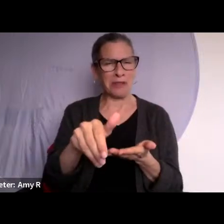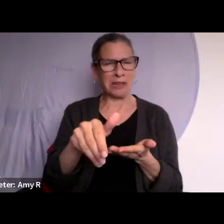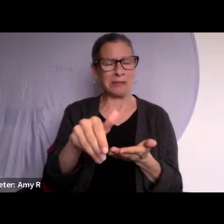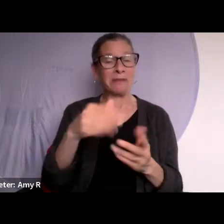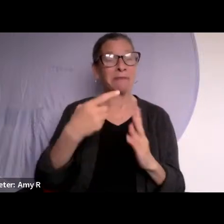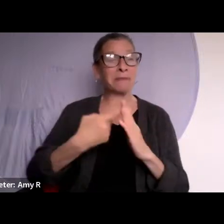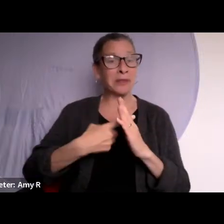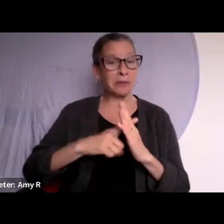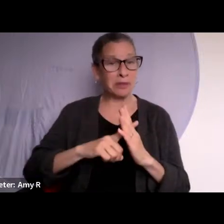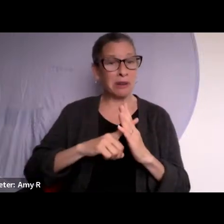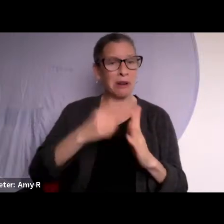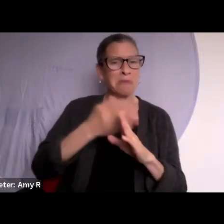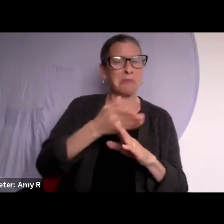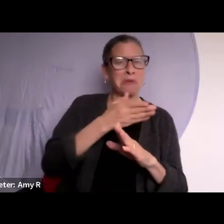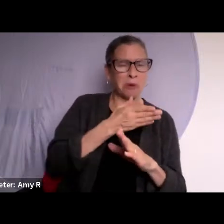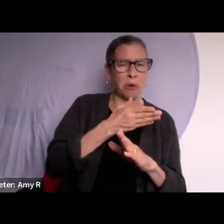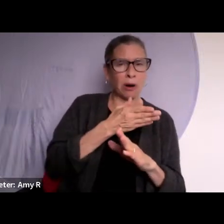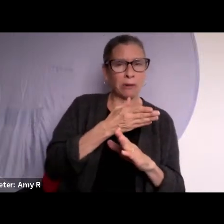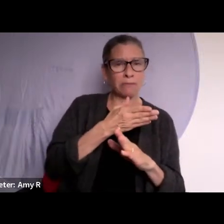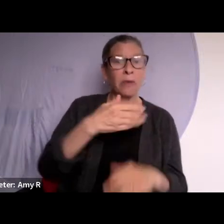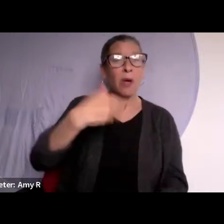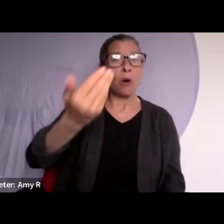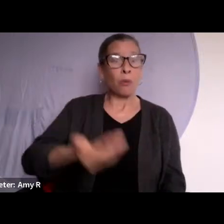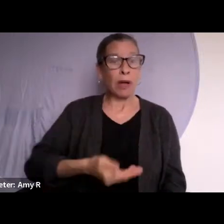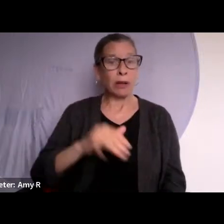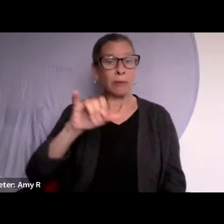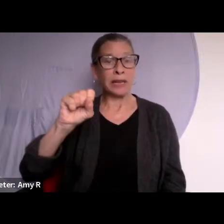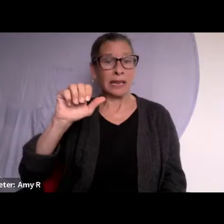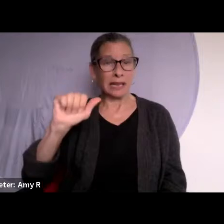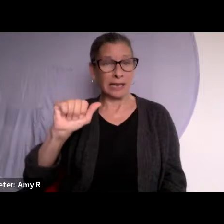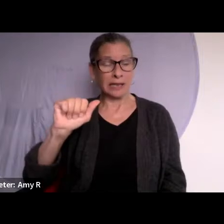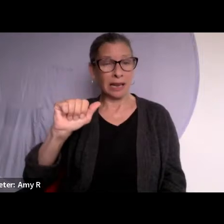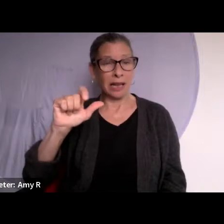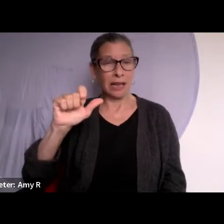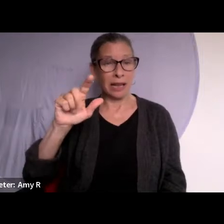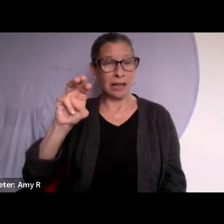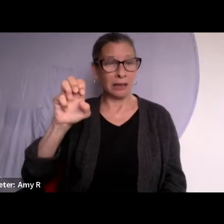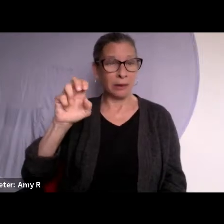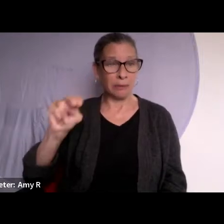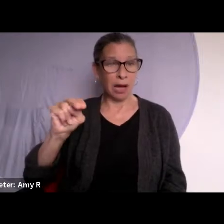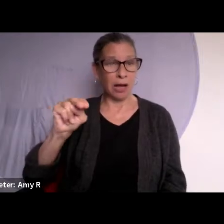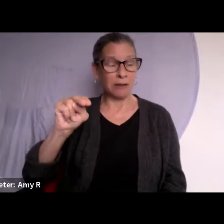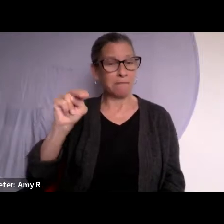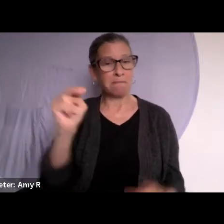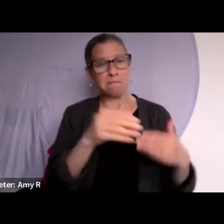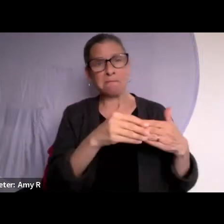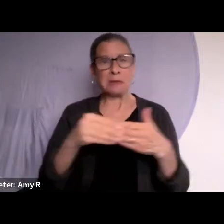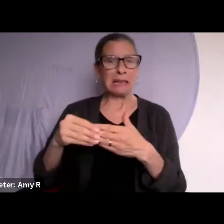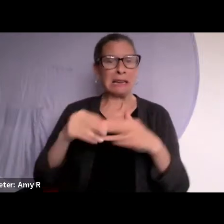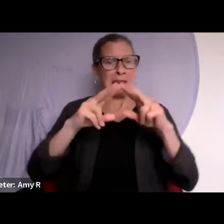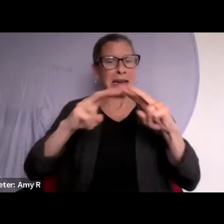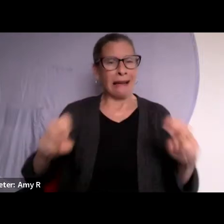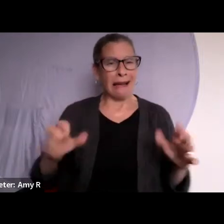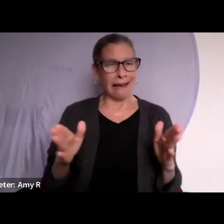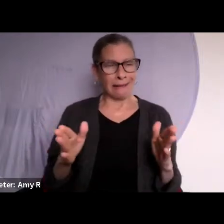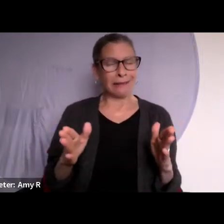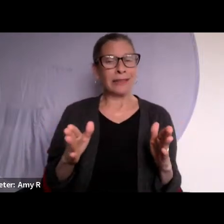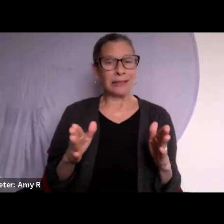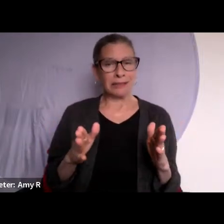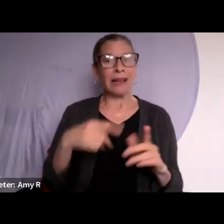and dive into the discussion, I'd like to welcome Issa Alamran, who's a lead analyst and National Omnibus Program Director at Data for